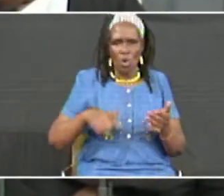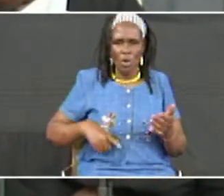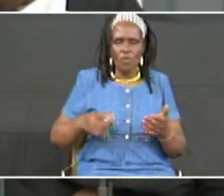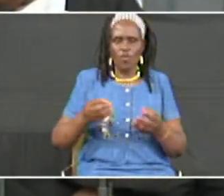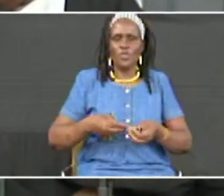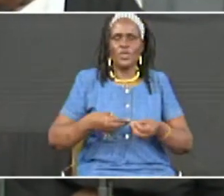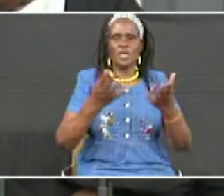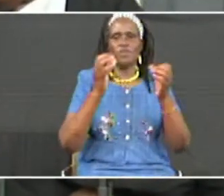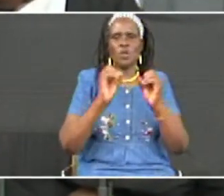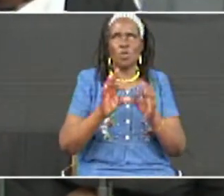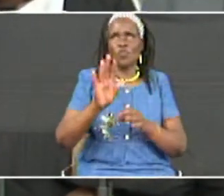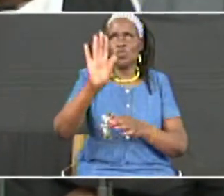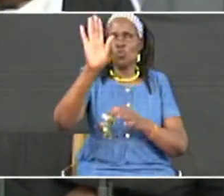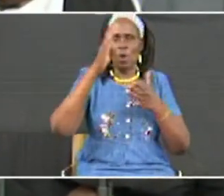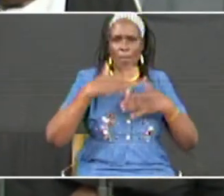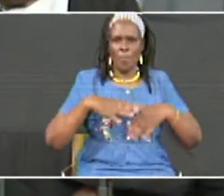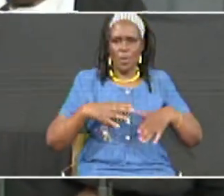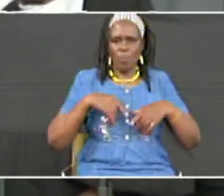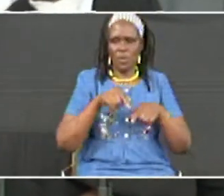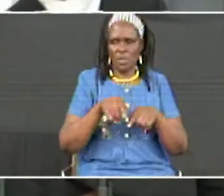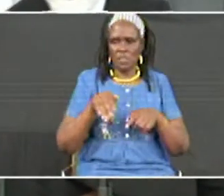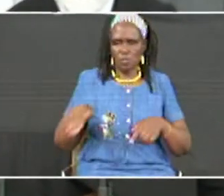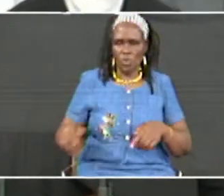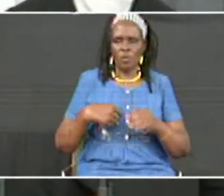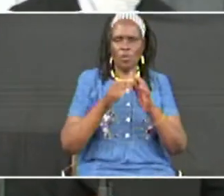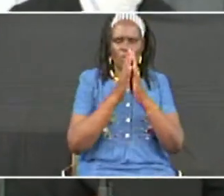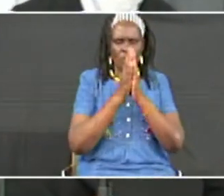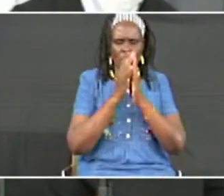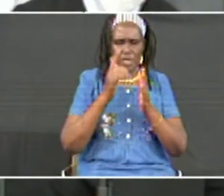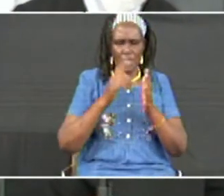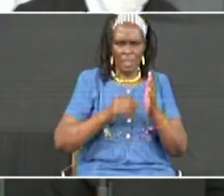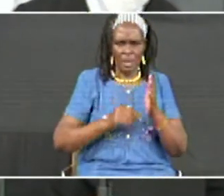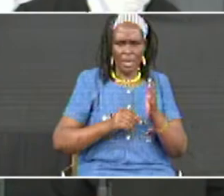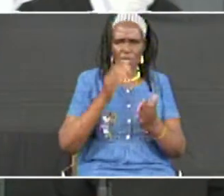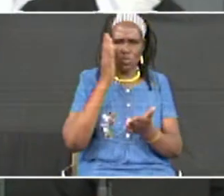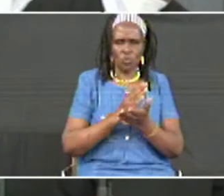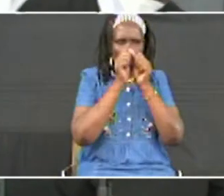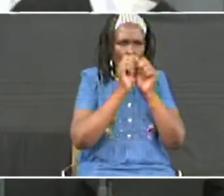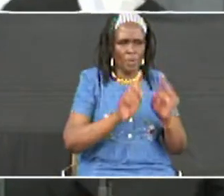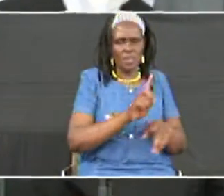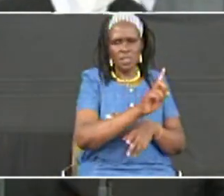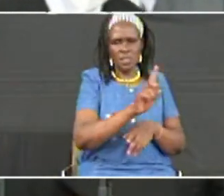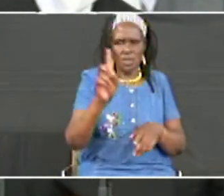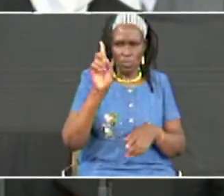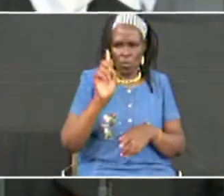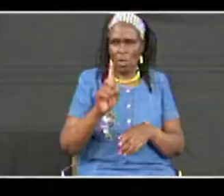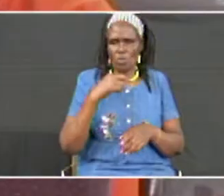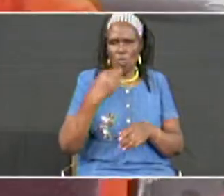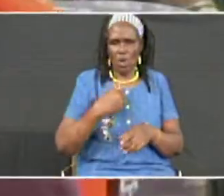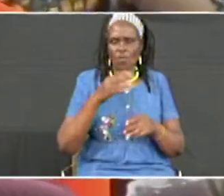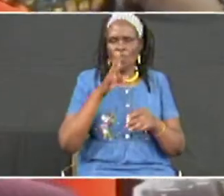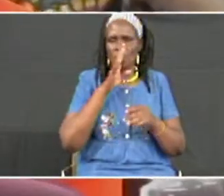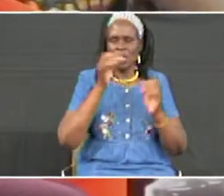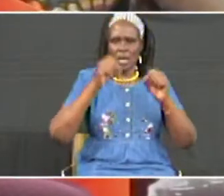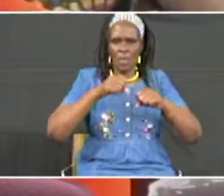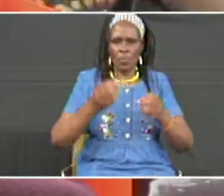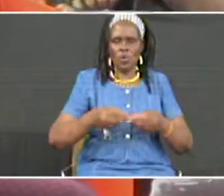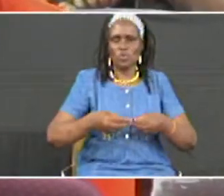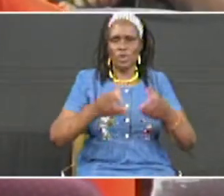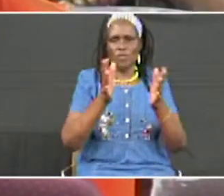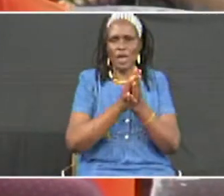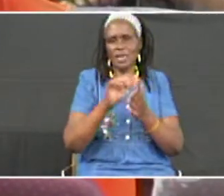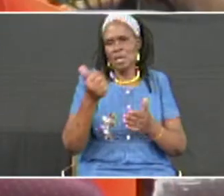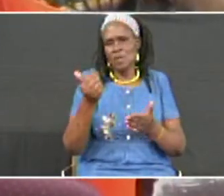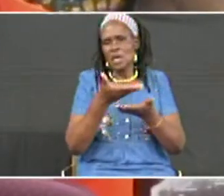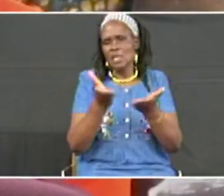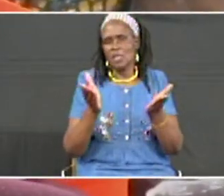morning. And we pray that indeed you'll bless each and everyone that has been able to give. And even those that may